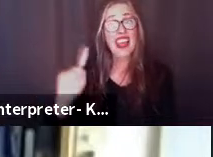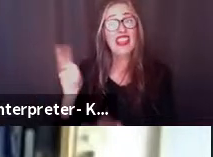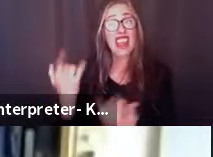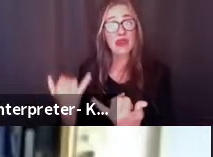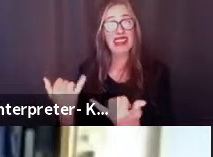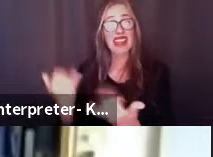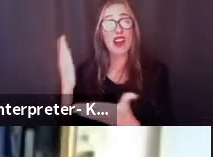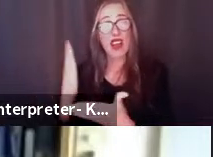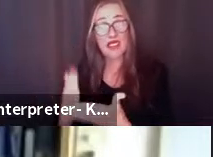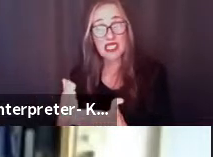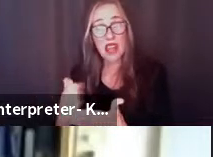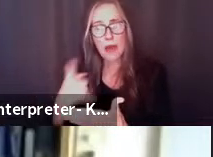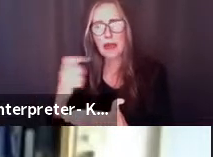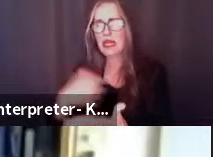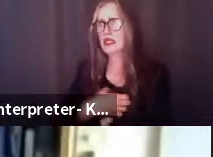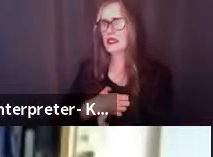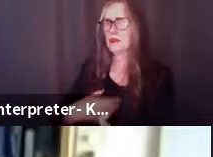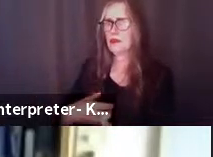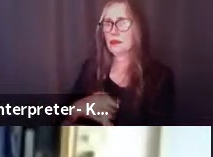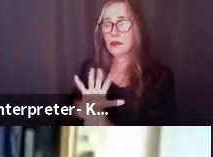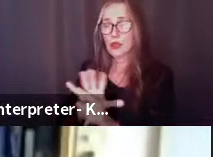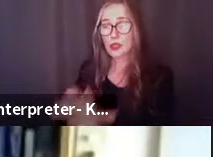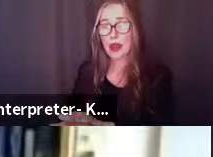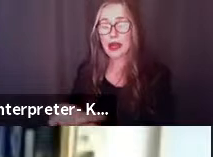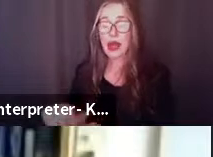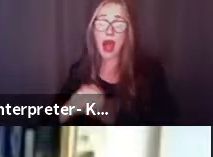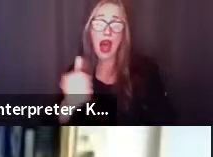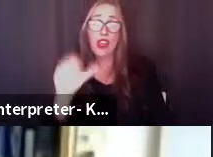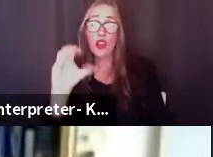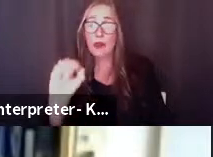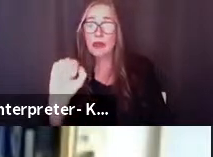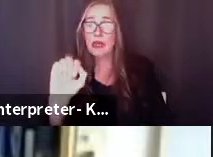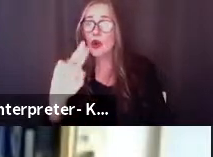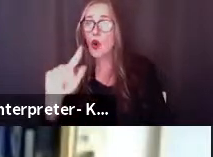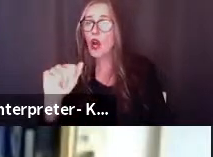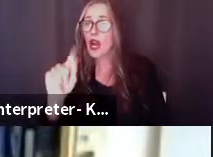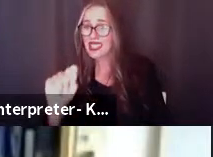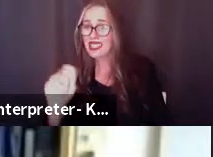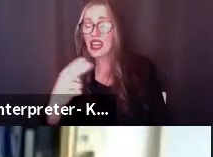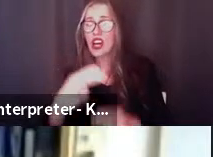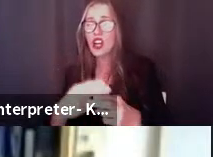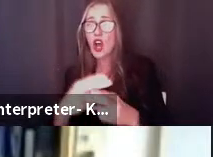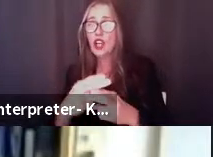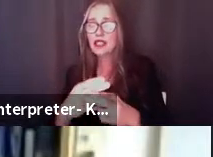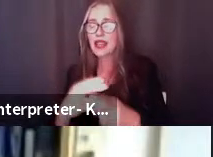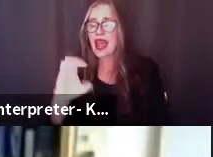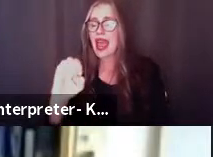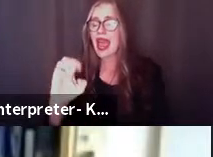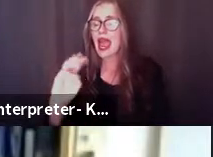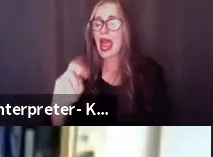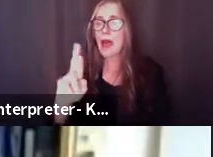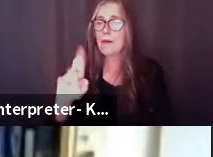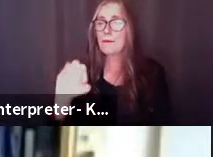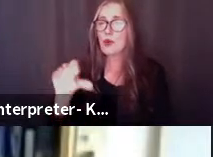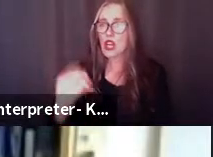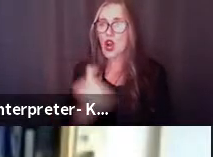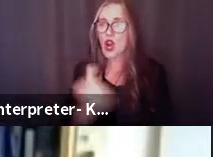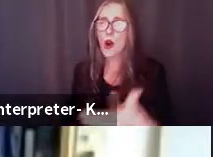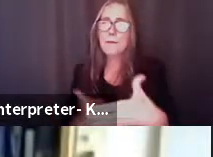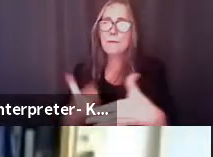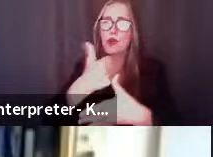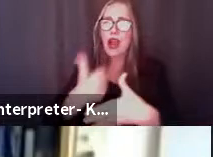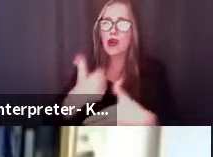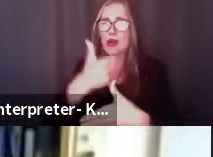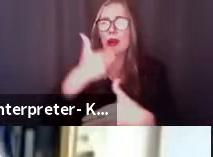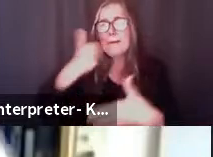another company orcid that offers what they call embryo prioritization and at orchid is marketing this